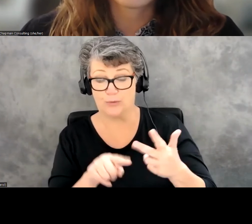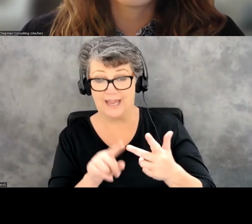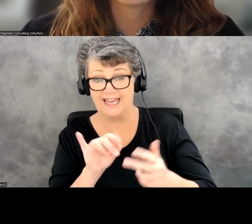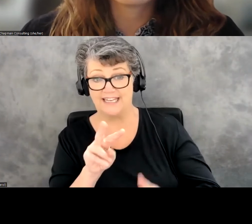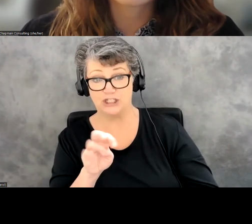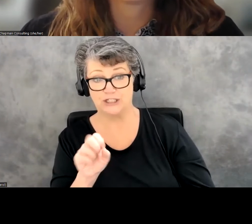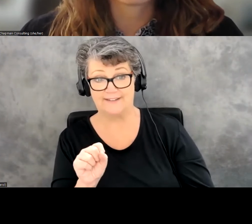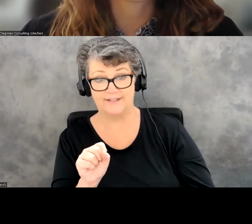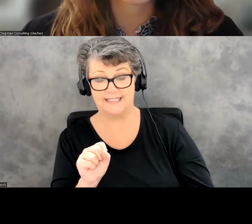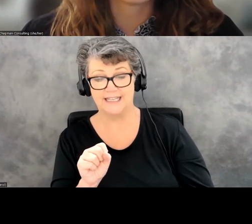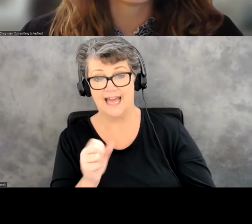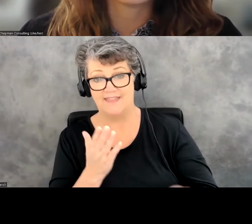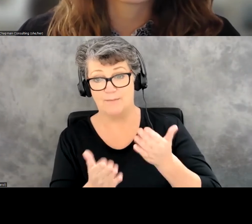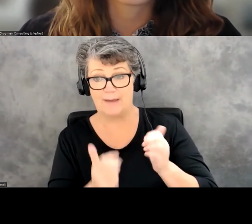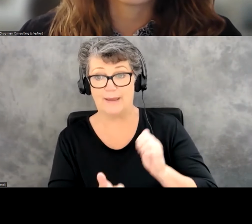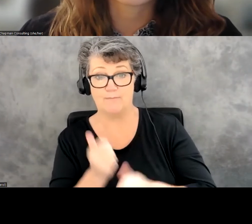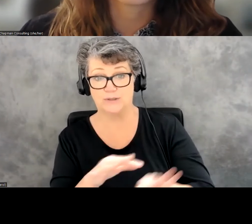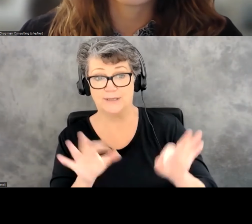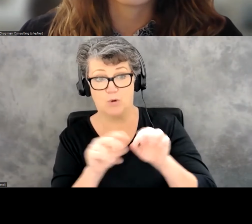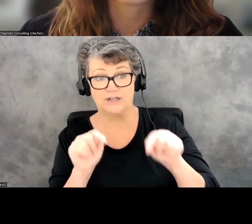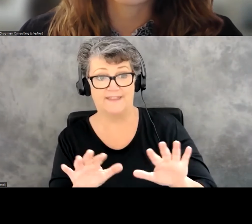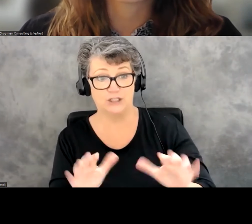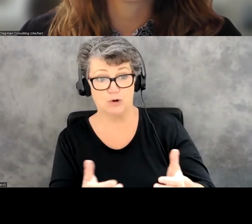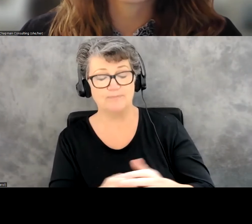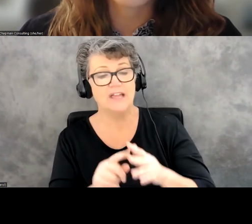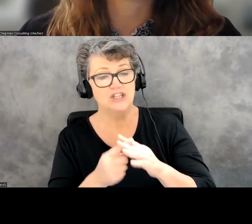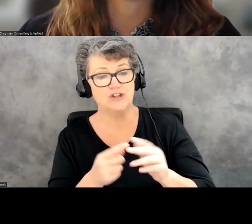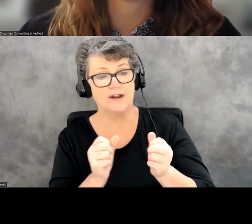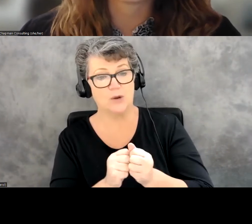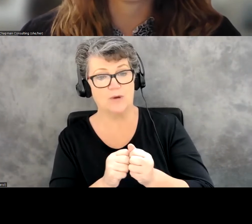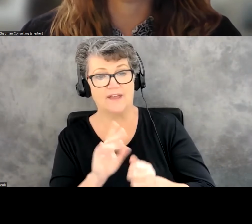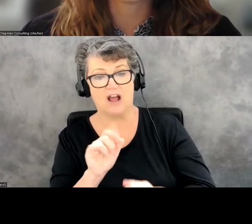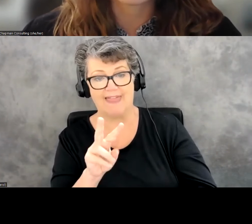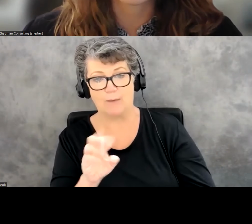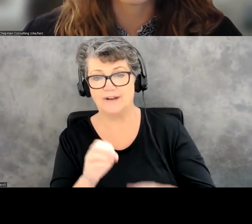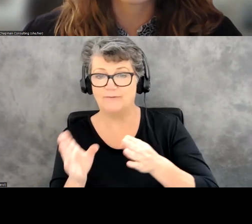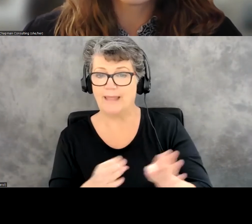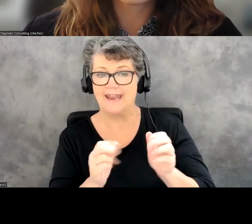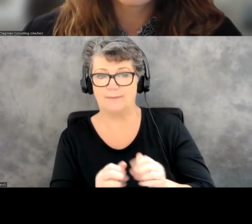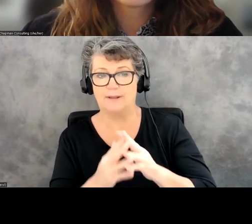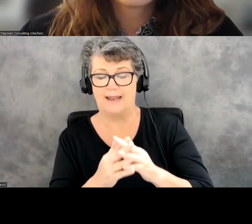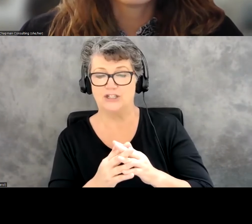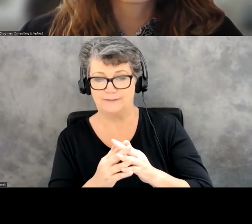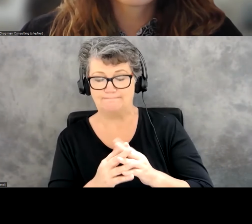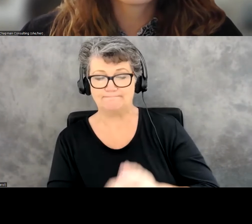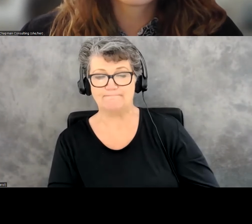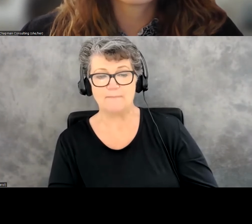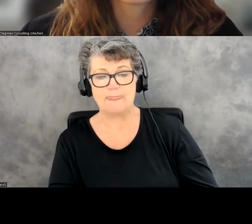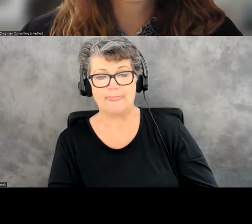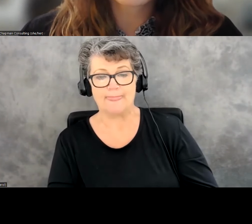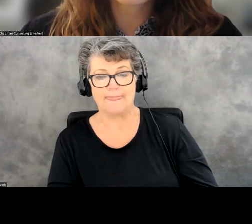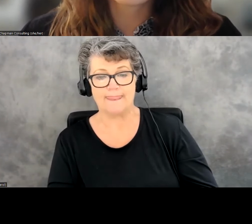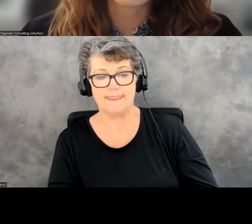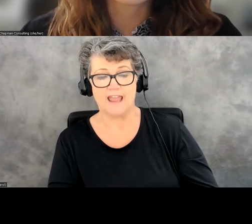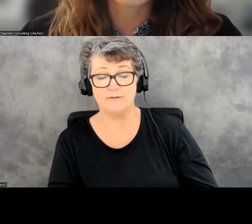that may be most relevant to this group, starting with the Collaborative Planning and Implementation Initiative. And so